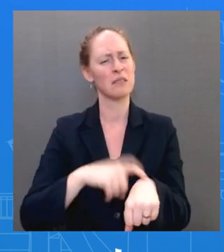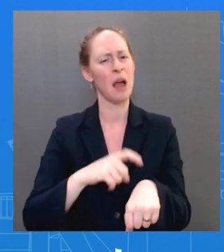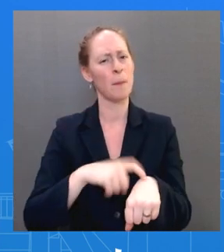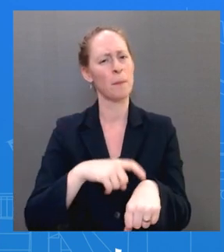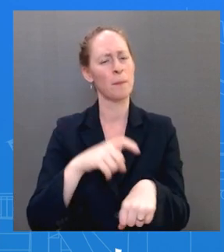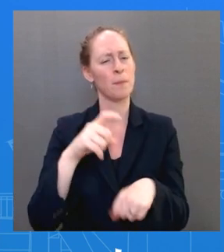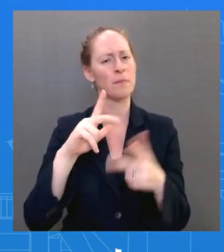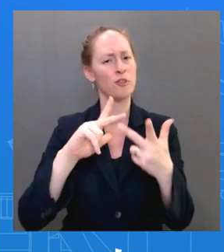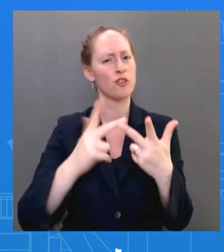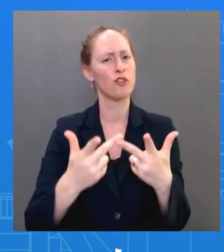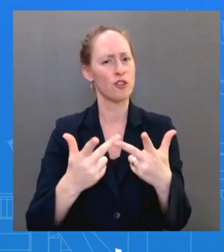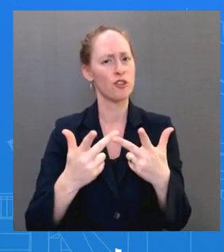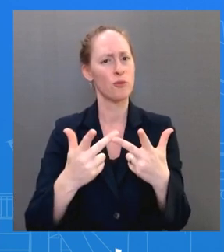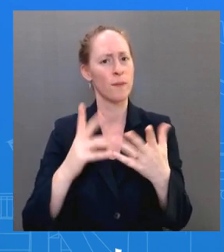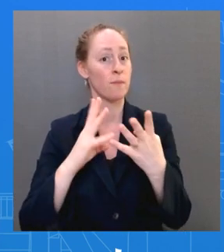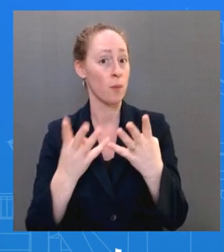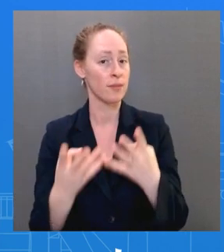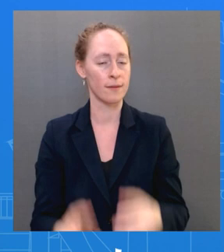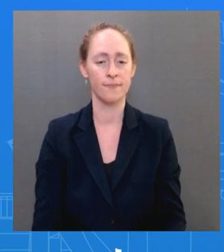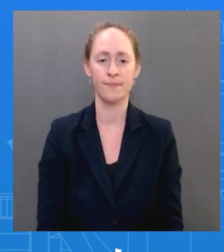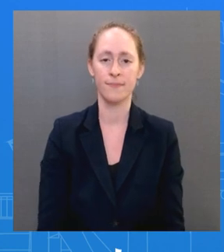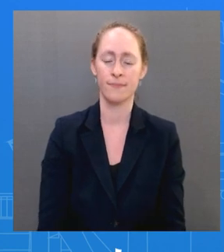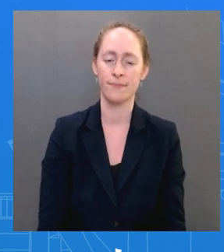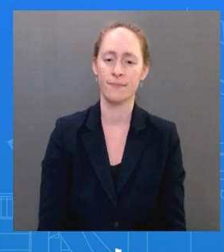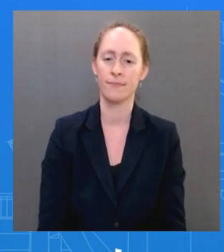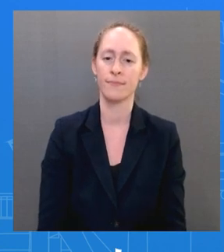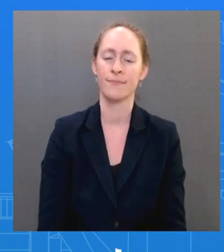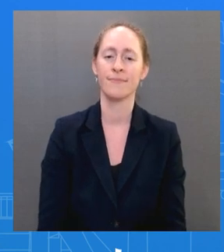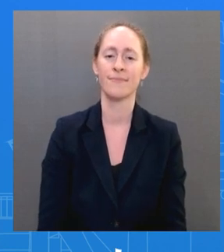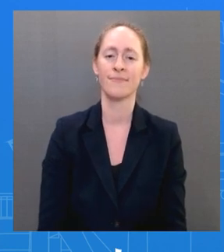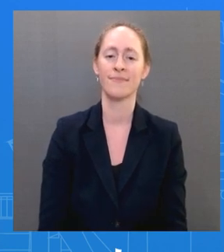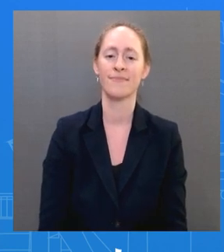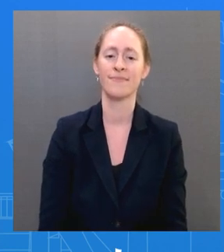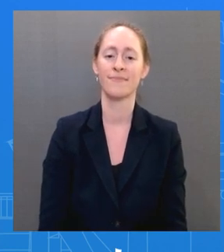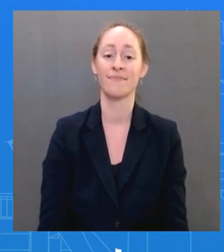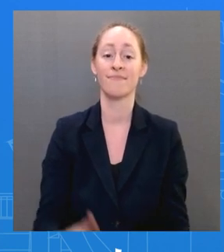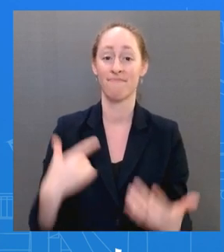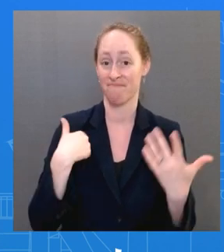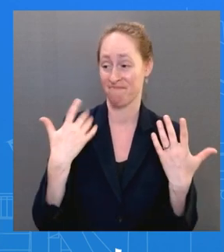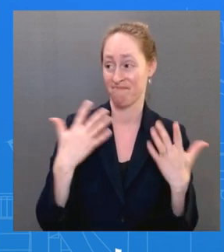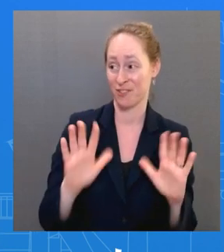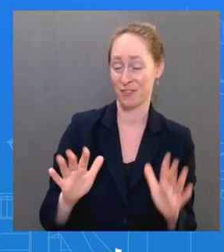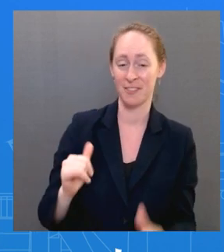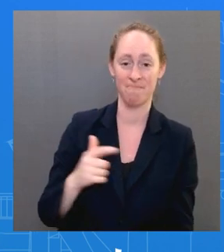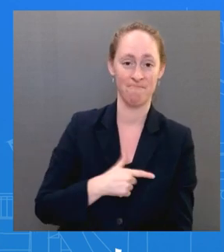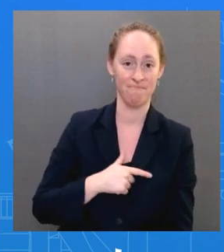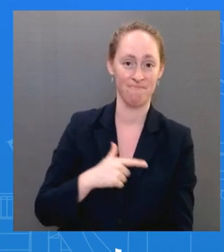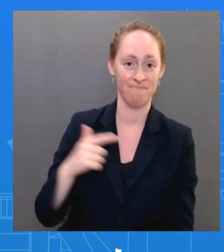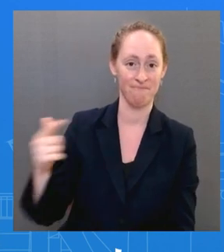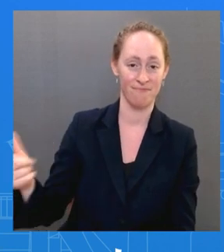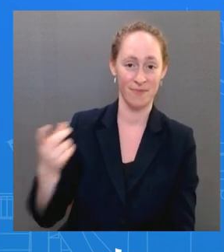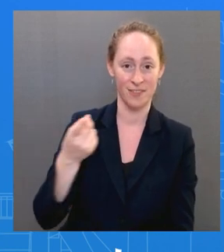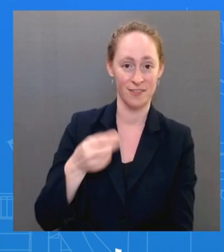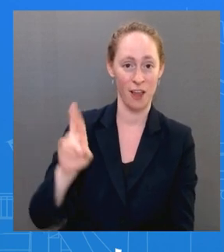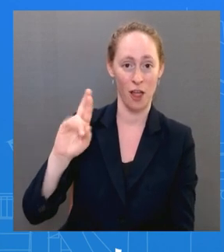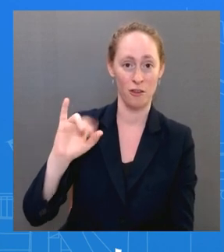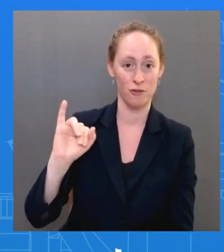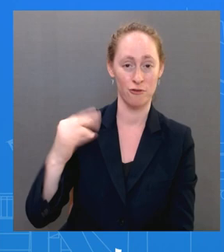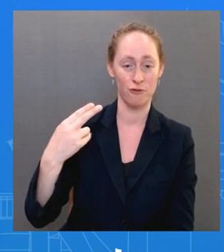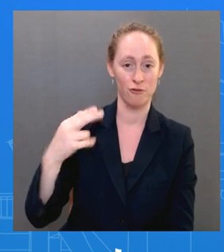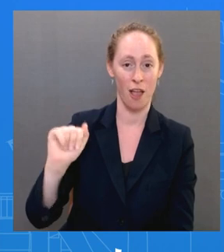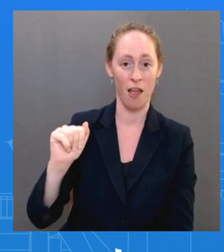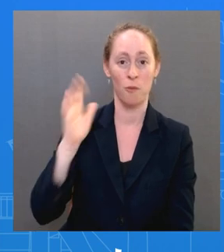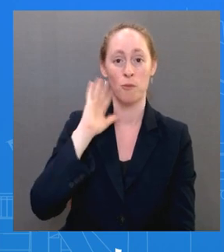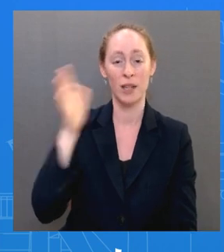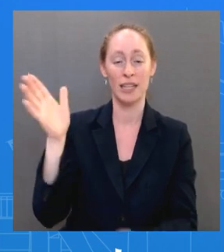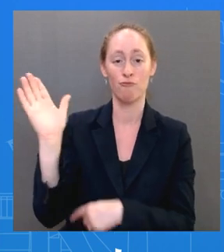White House Coronavirus Response Coordinator, who is joining me today, and we're happy to take some questions. Go ahead, Dr. Jha. I know you have a few things that you wanted